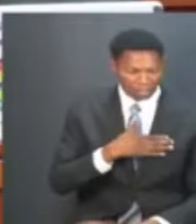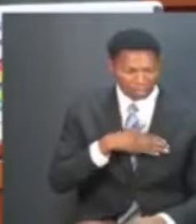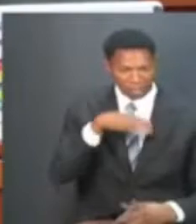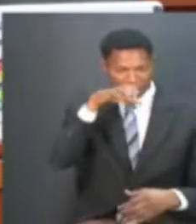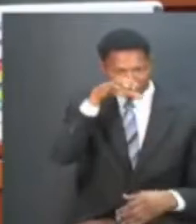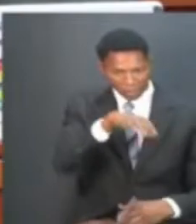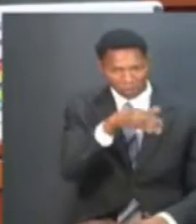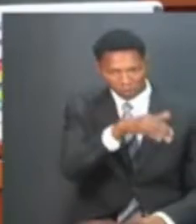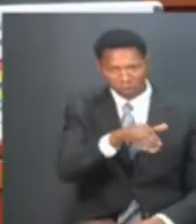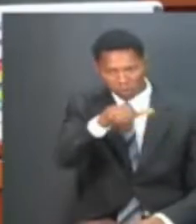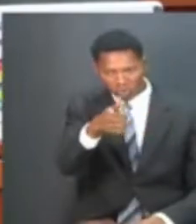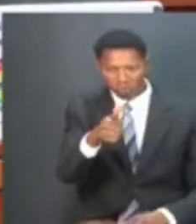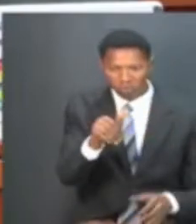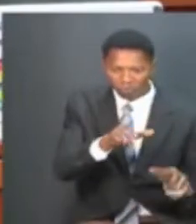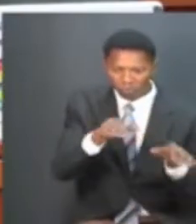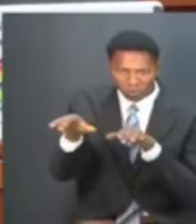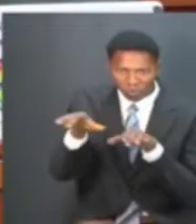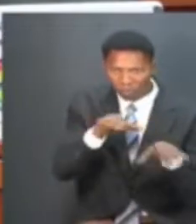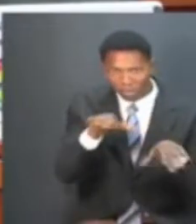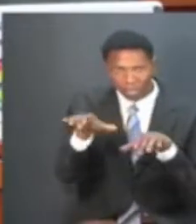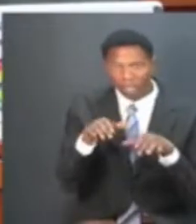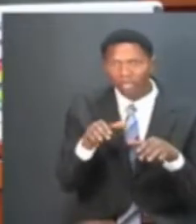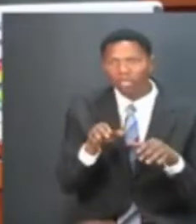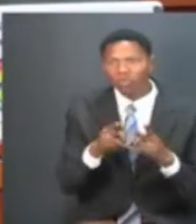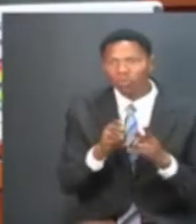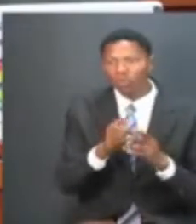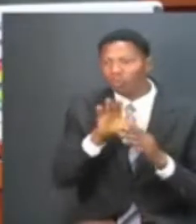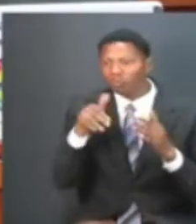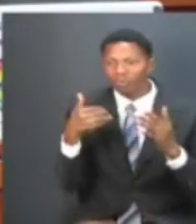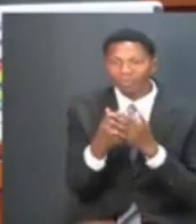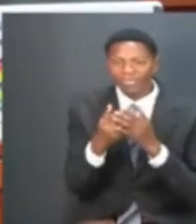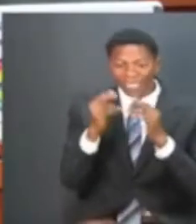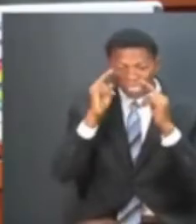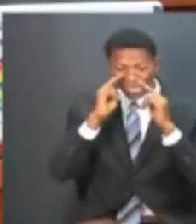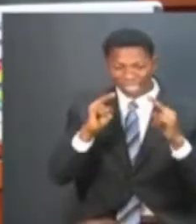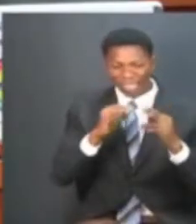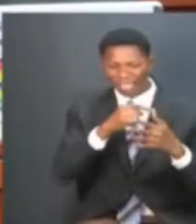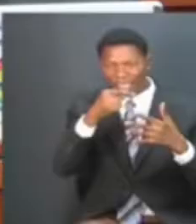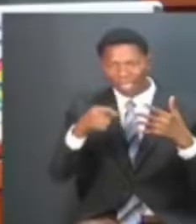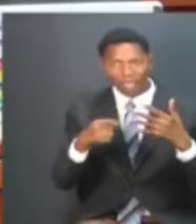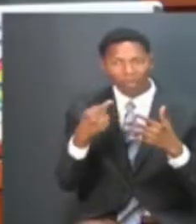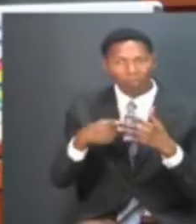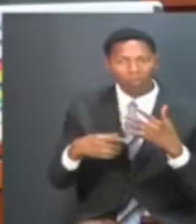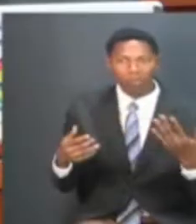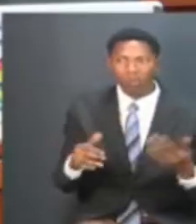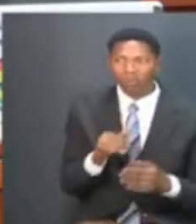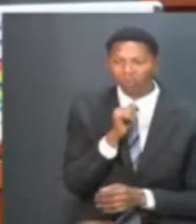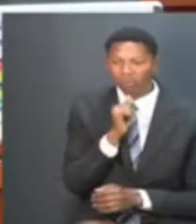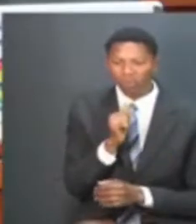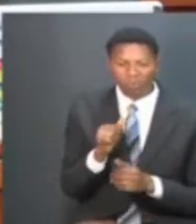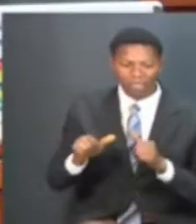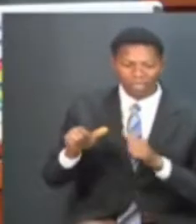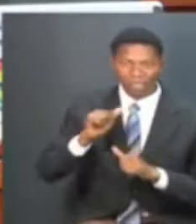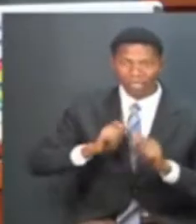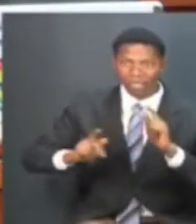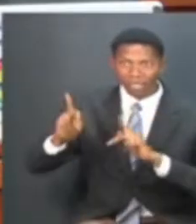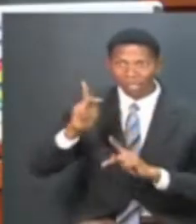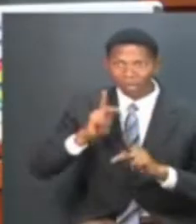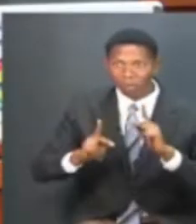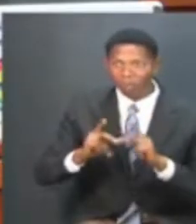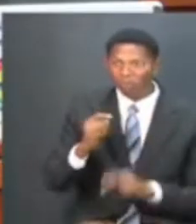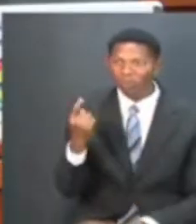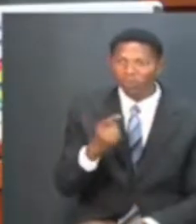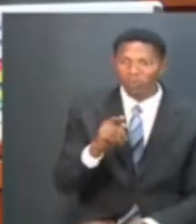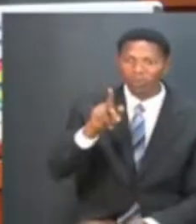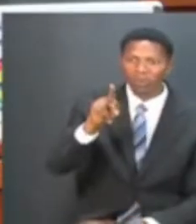vice versa. So when these things happen, it's not about the people of Karachi